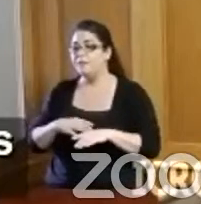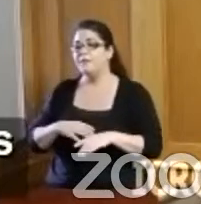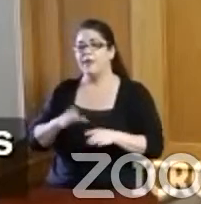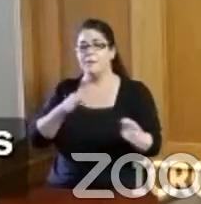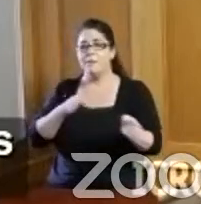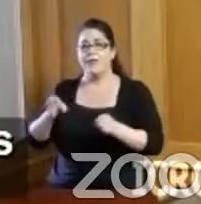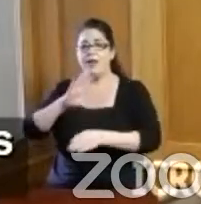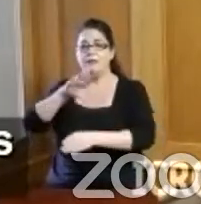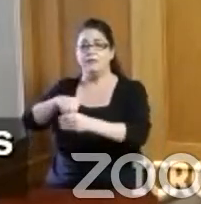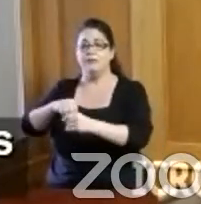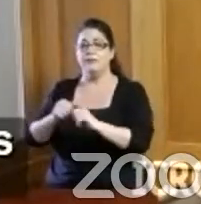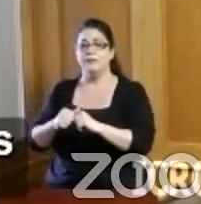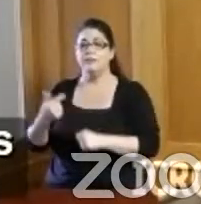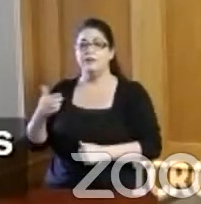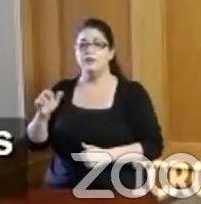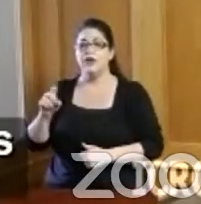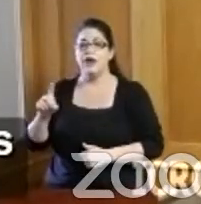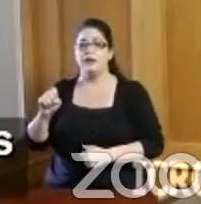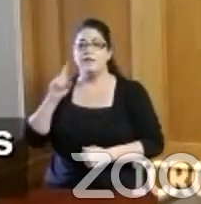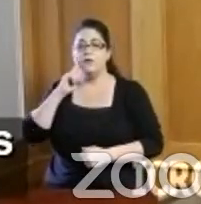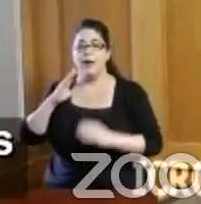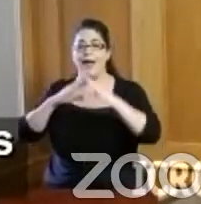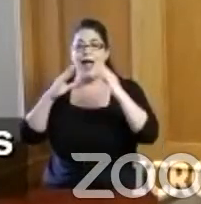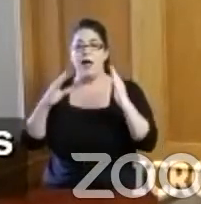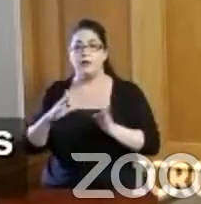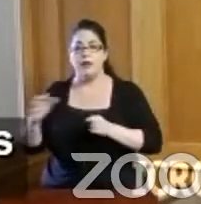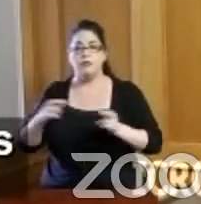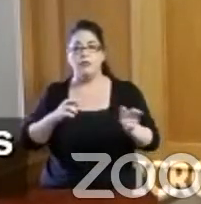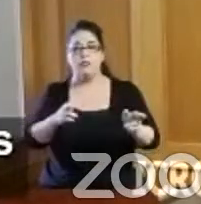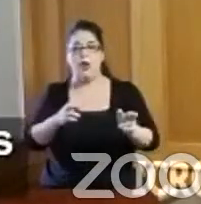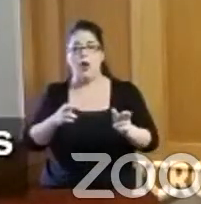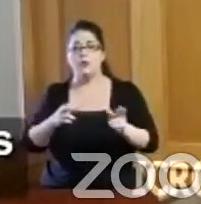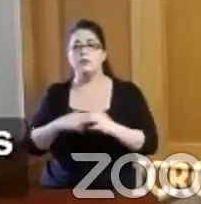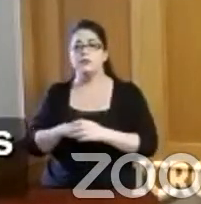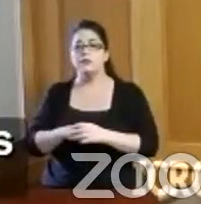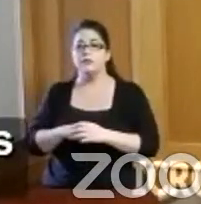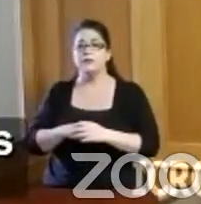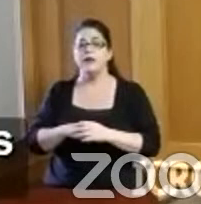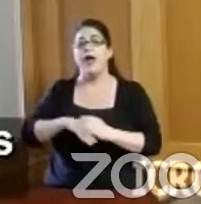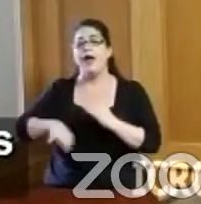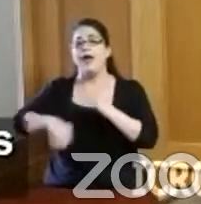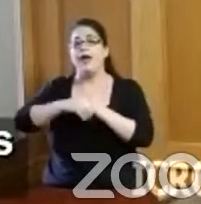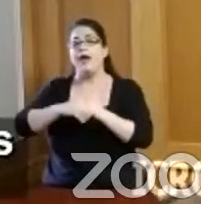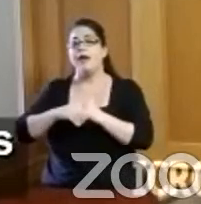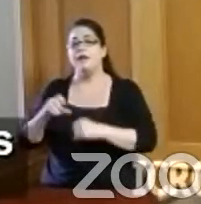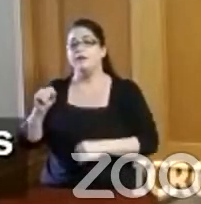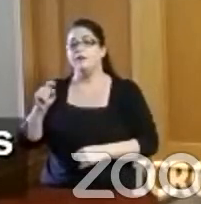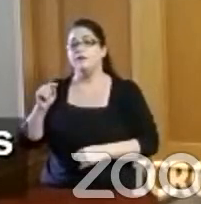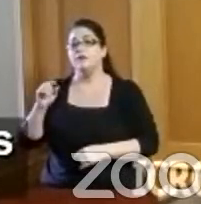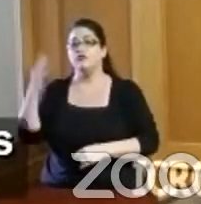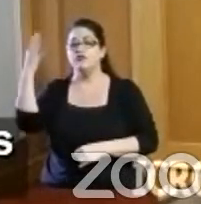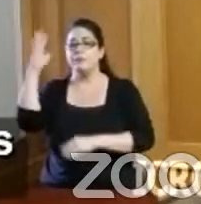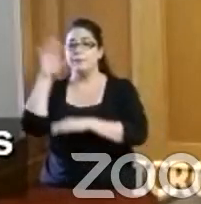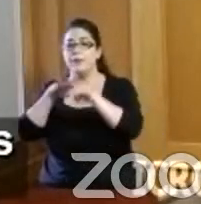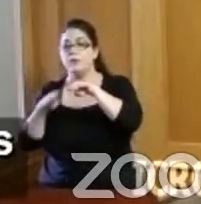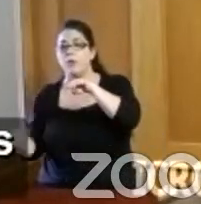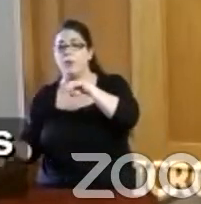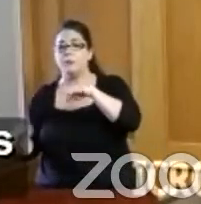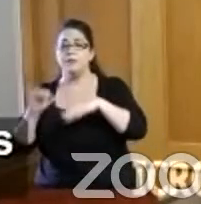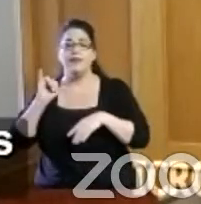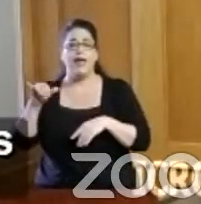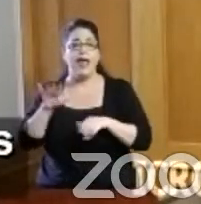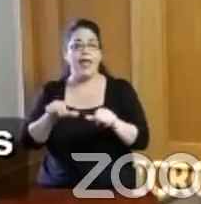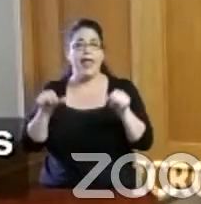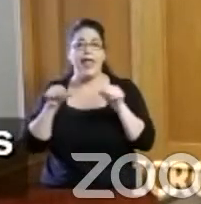those areas to be graded for housing and roads, and those spared from grading, such as streams, stream slopes, and wooded areas